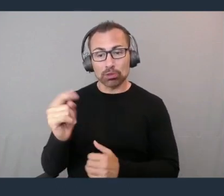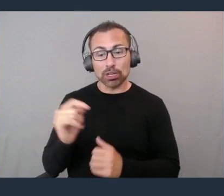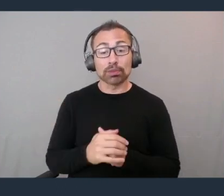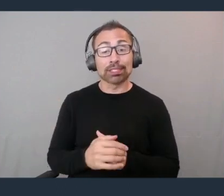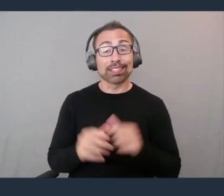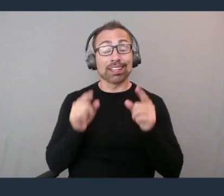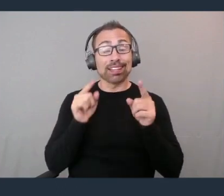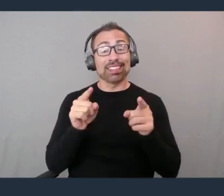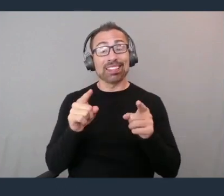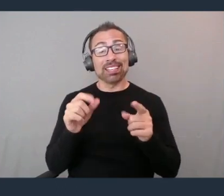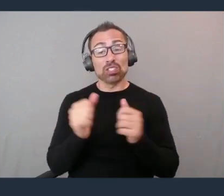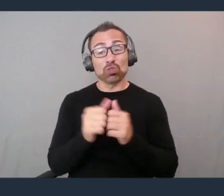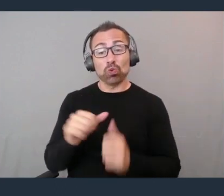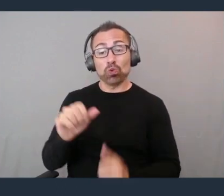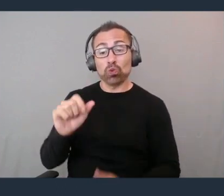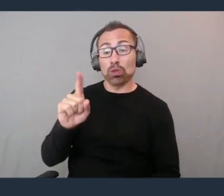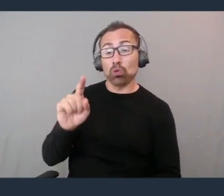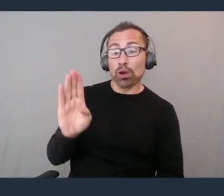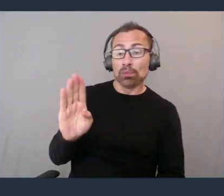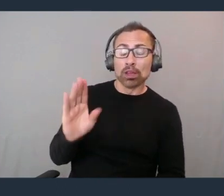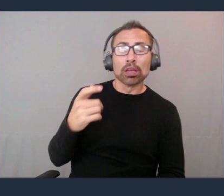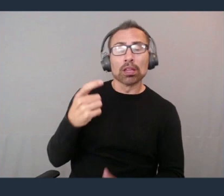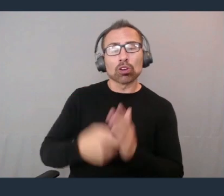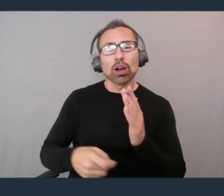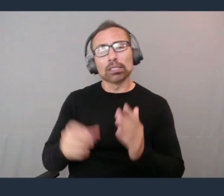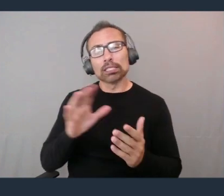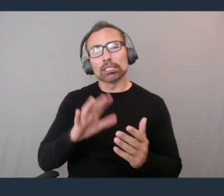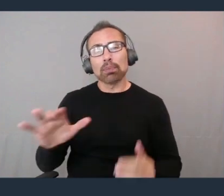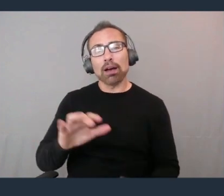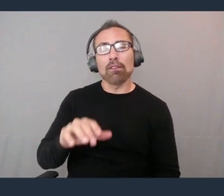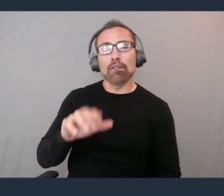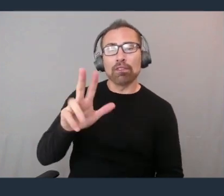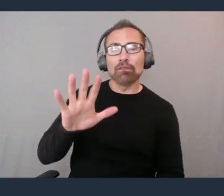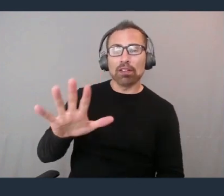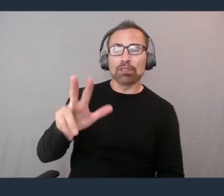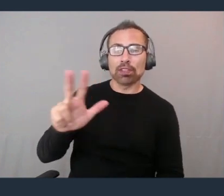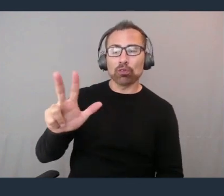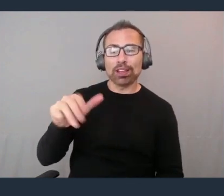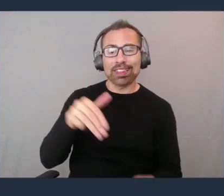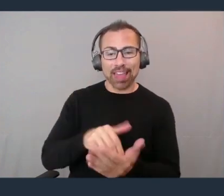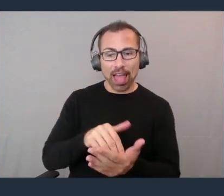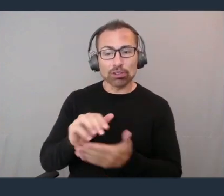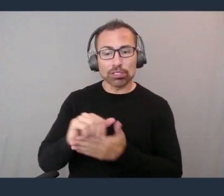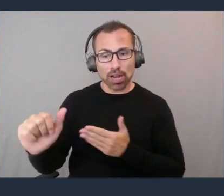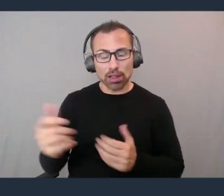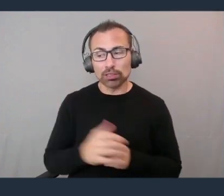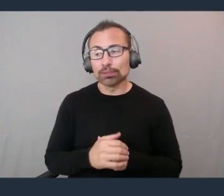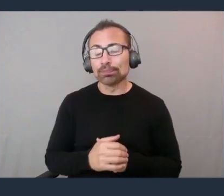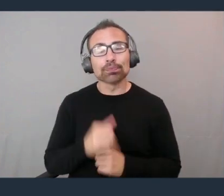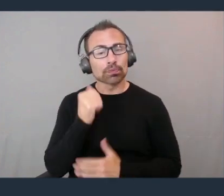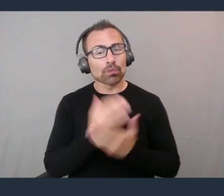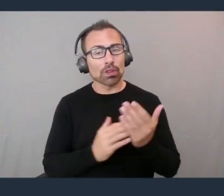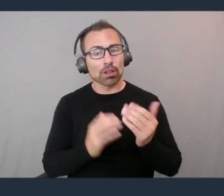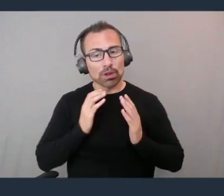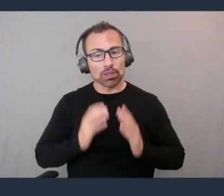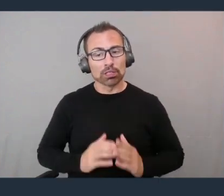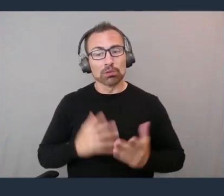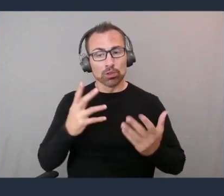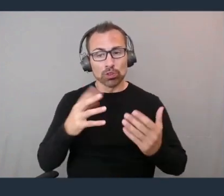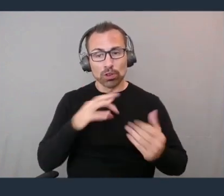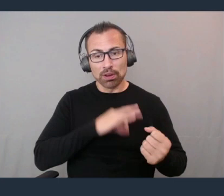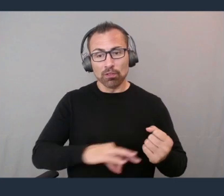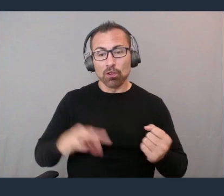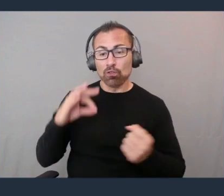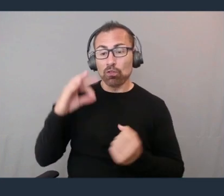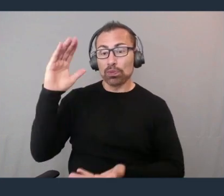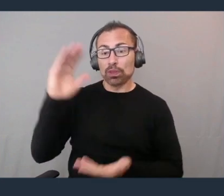cost of about $53,000. Some of our customers who have benefited from these low cost archive tiers